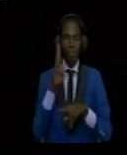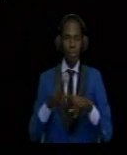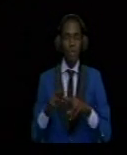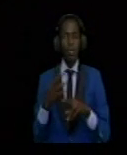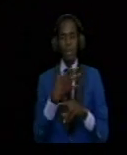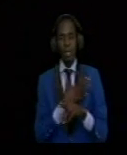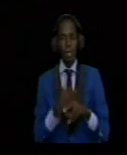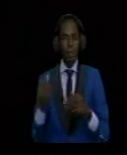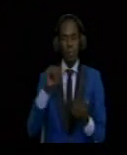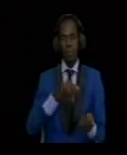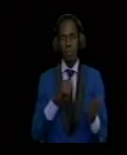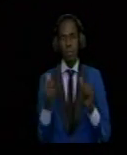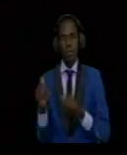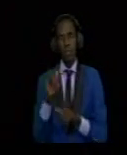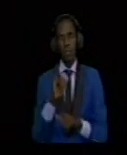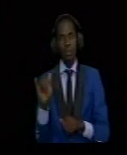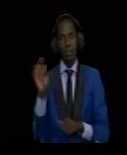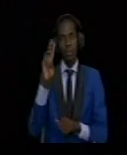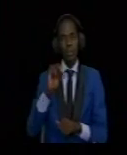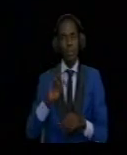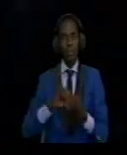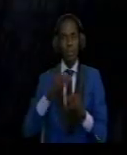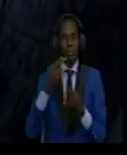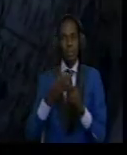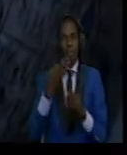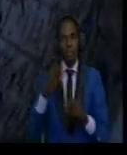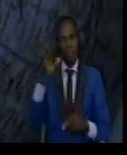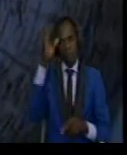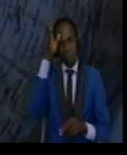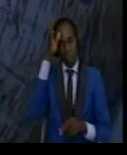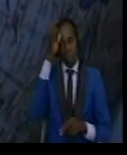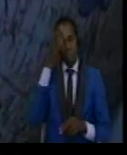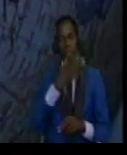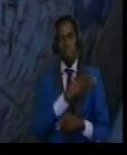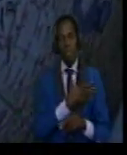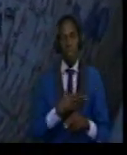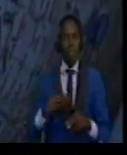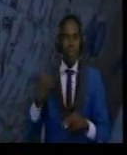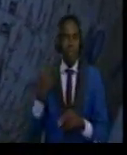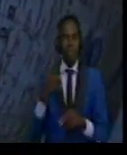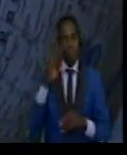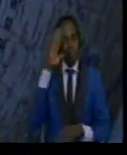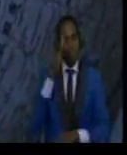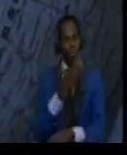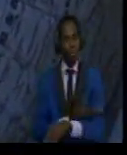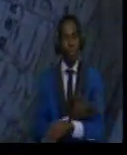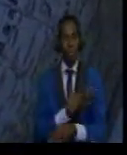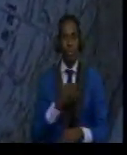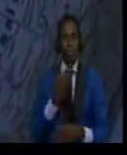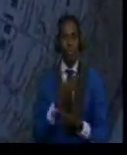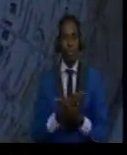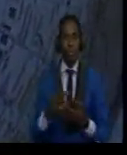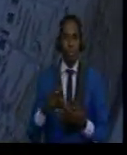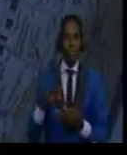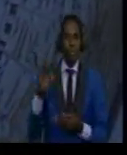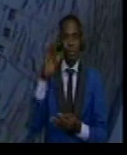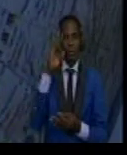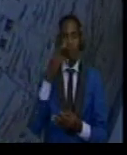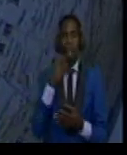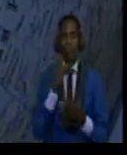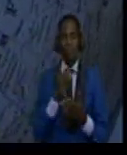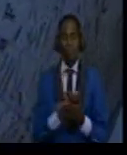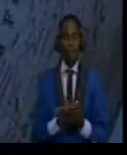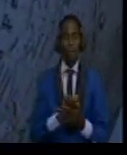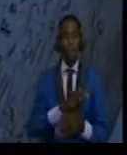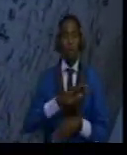Son and of the Holy Ghost. You find one word there, nations. Actually, in the original, it means all ethnic